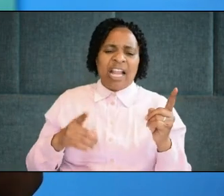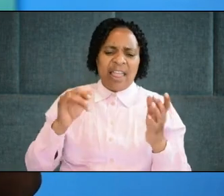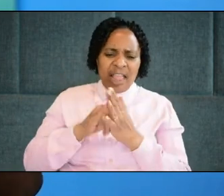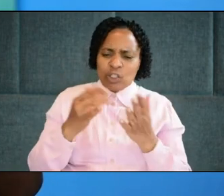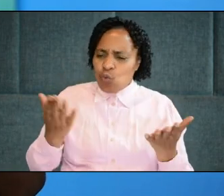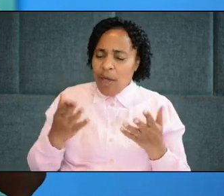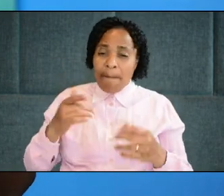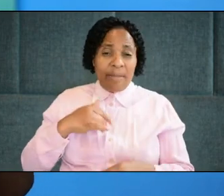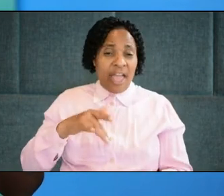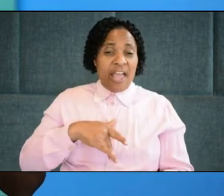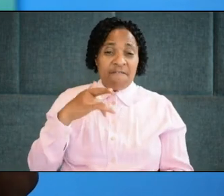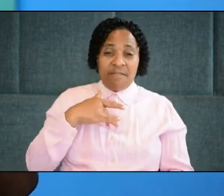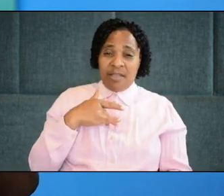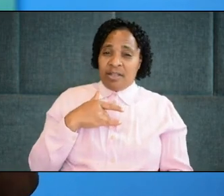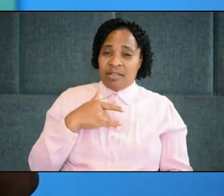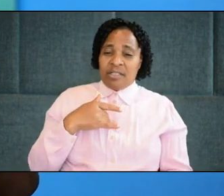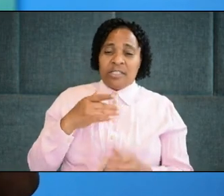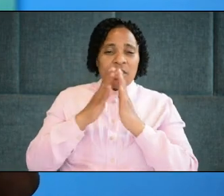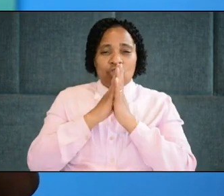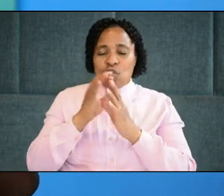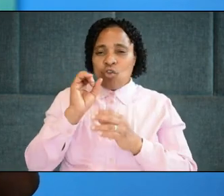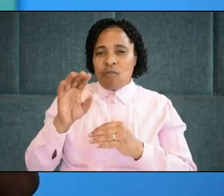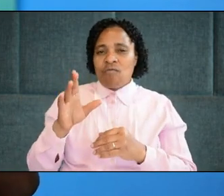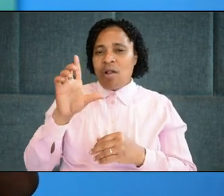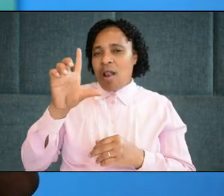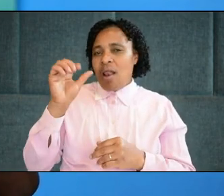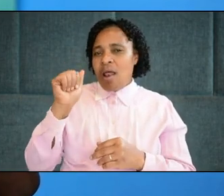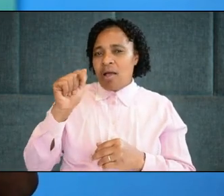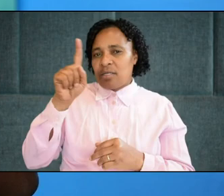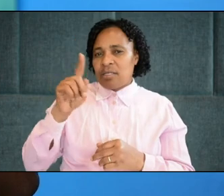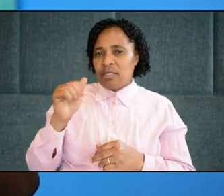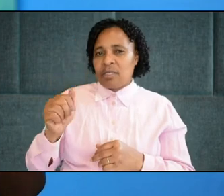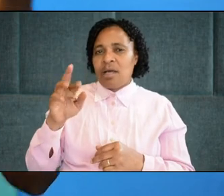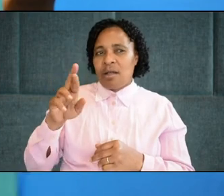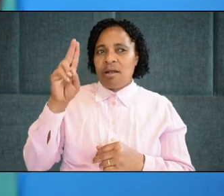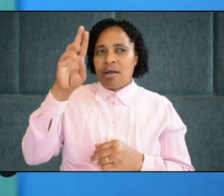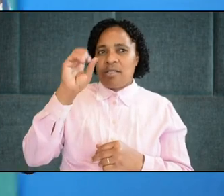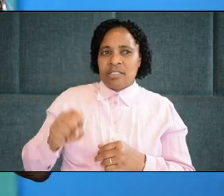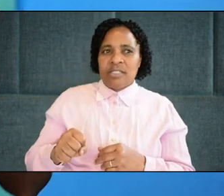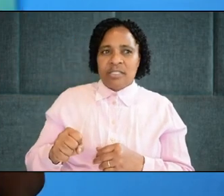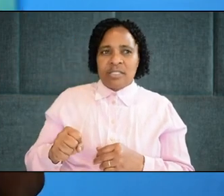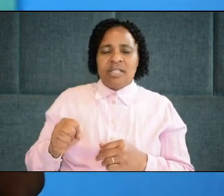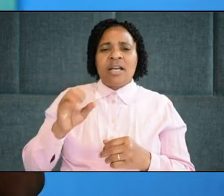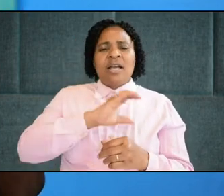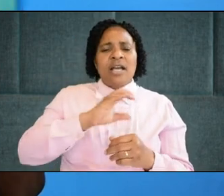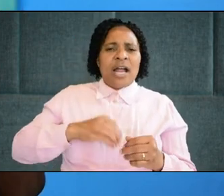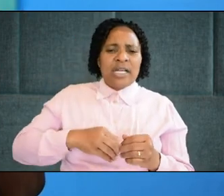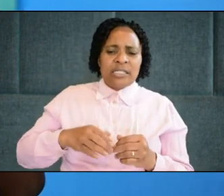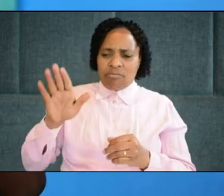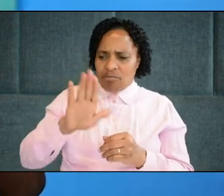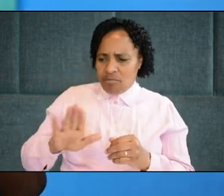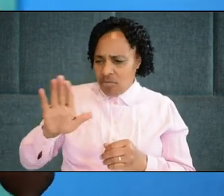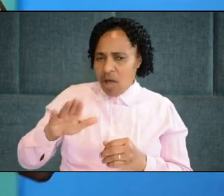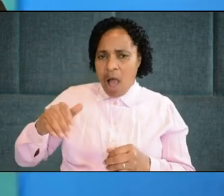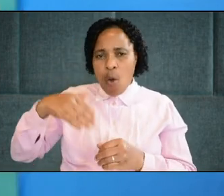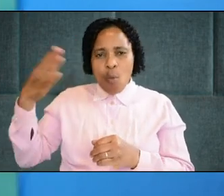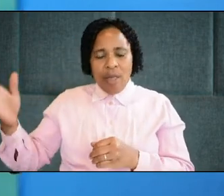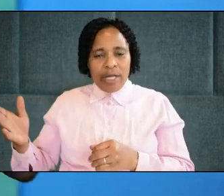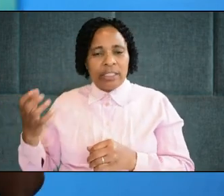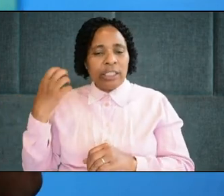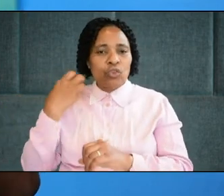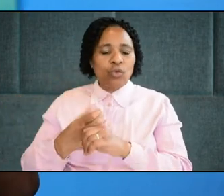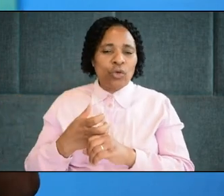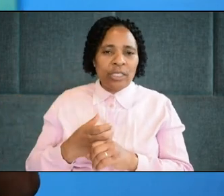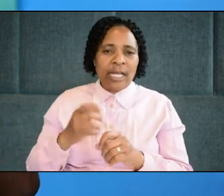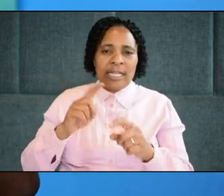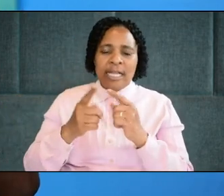merges in is that story of Lazarus. Mm. Since Christ said, roll away the stone, then he says,